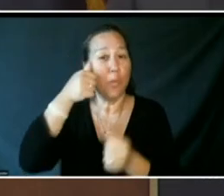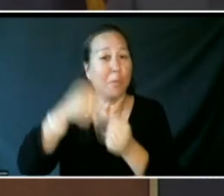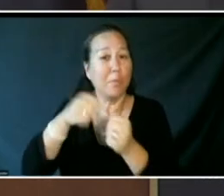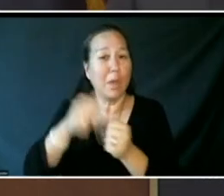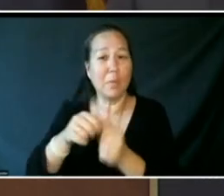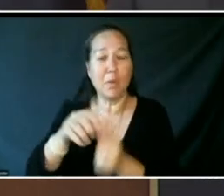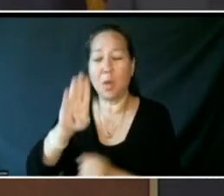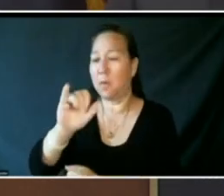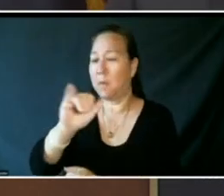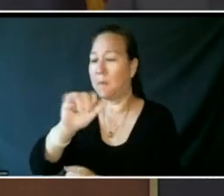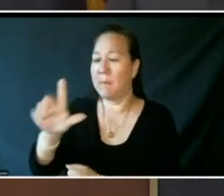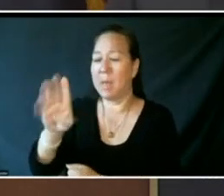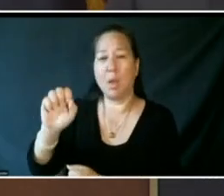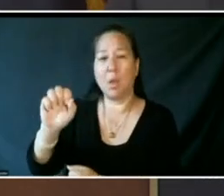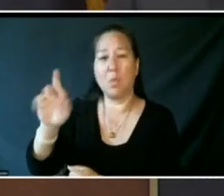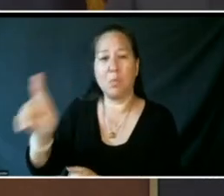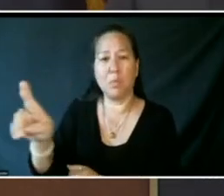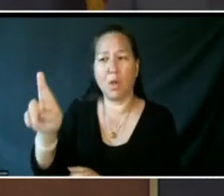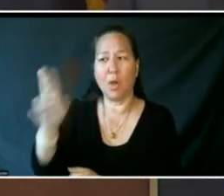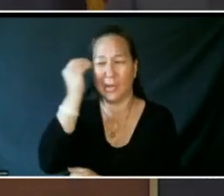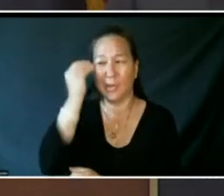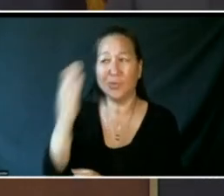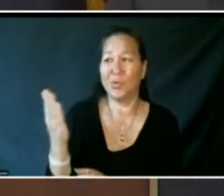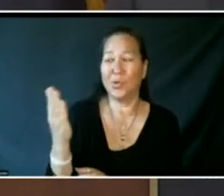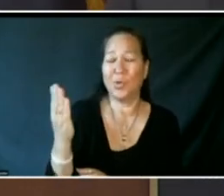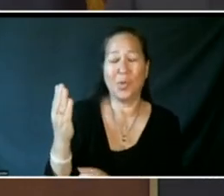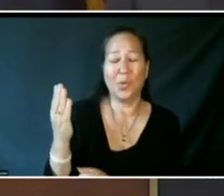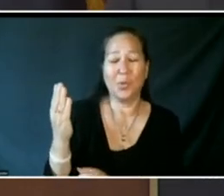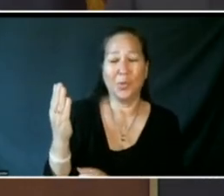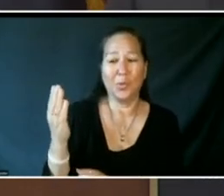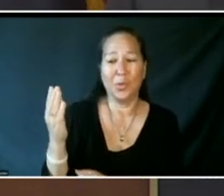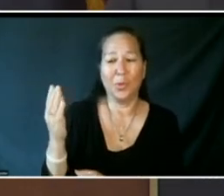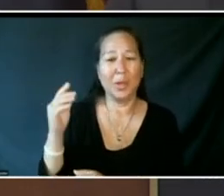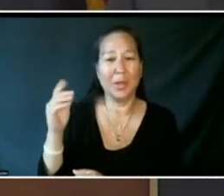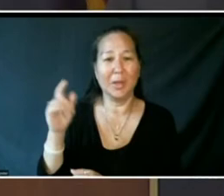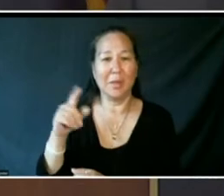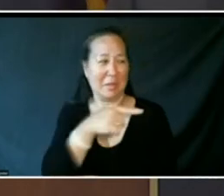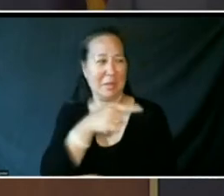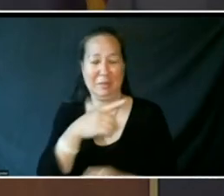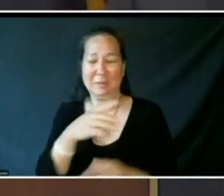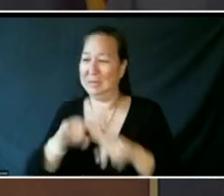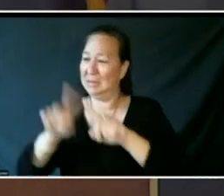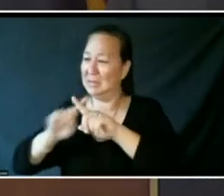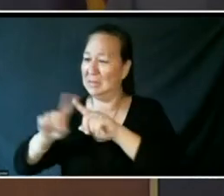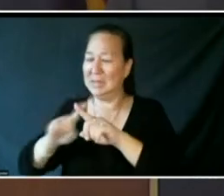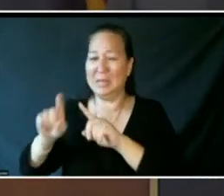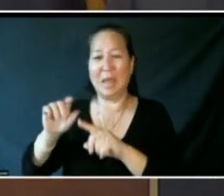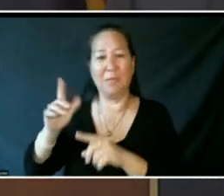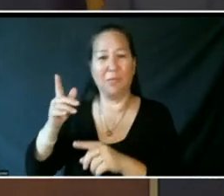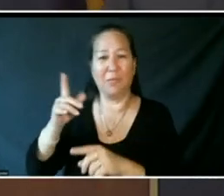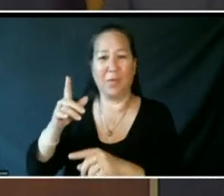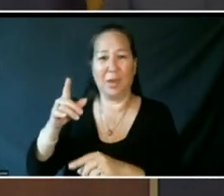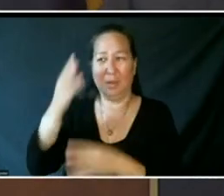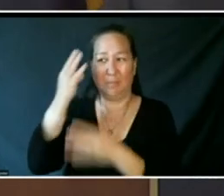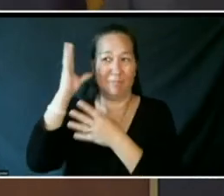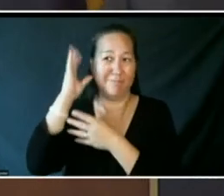said he told the president about these claims of massive fraud affecting the outcome of the election.